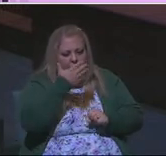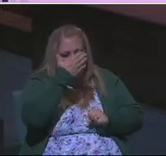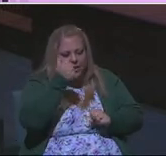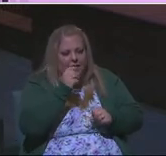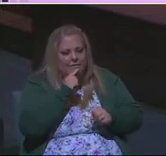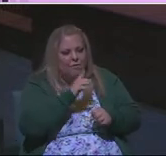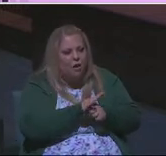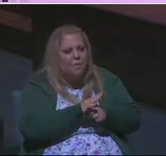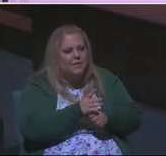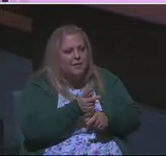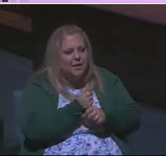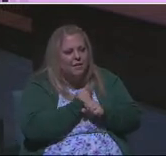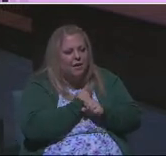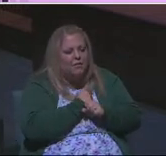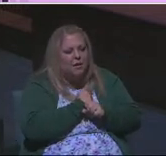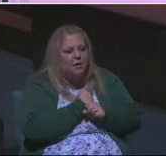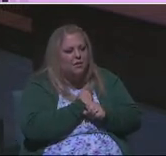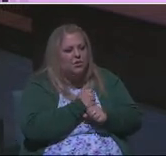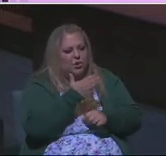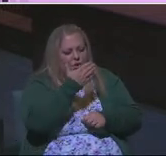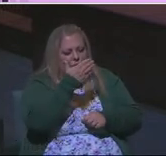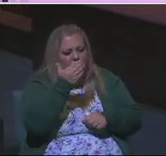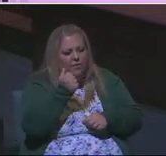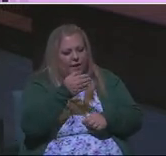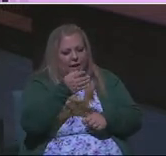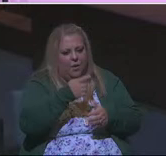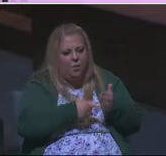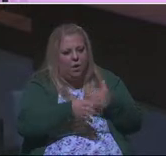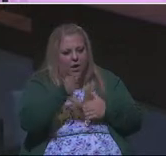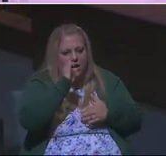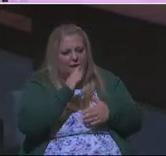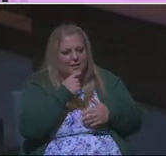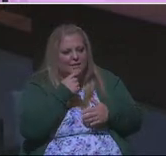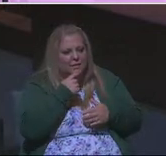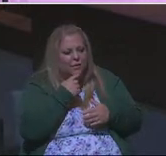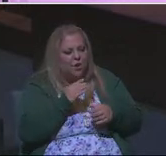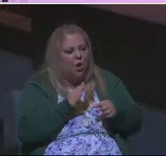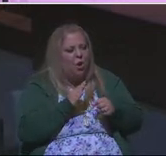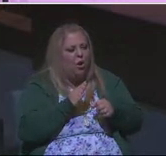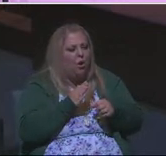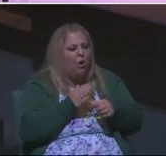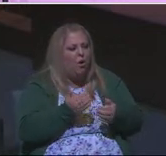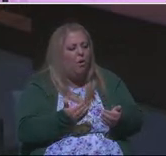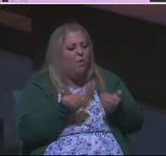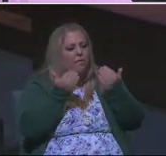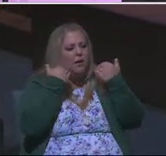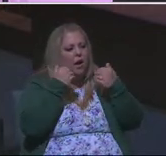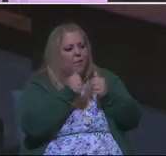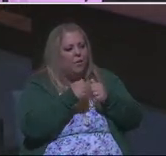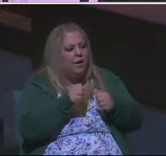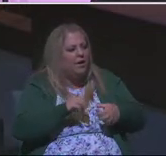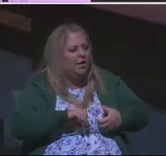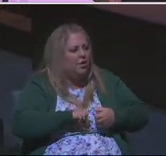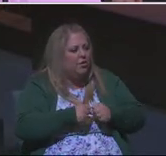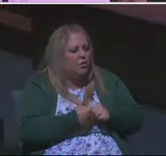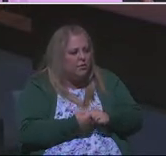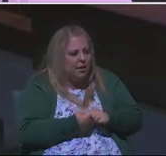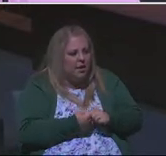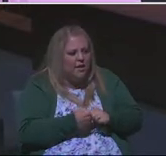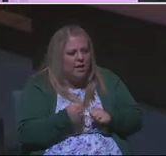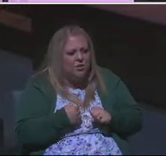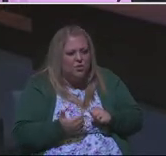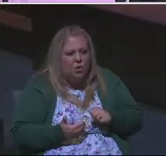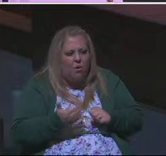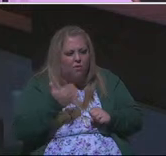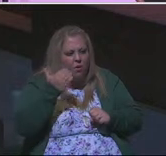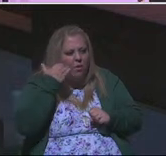on to. You forget what God says. When you're overcome with grief, you forget. And they are so overwhelmed